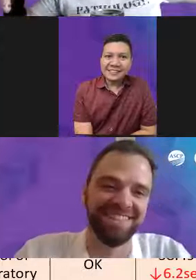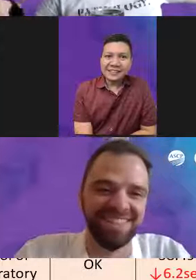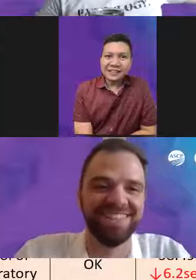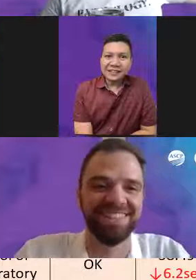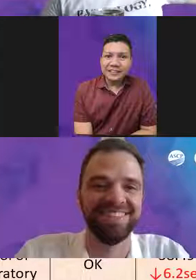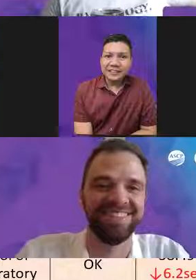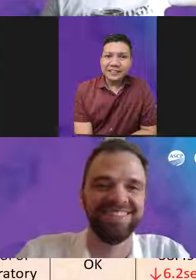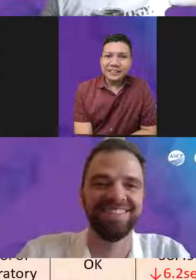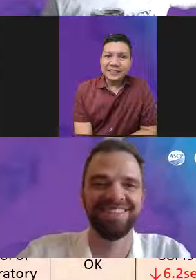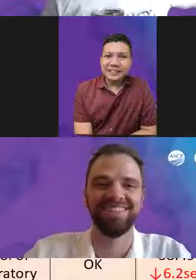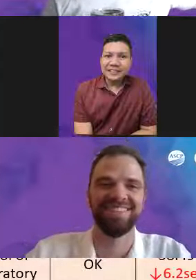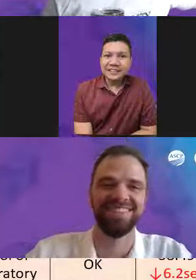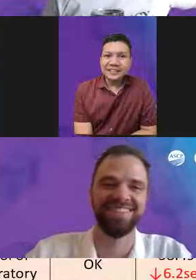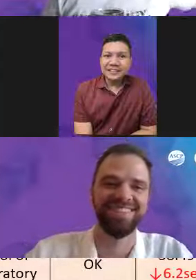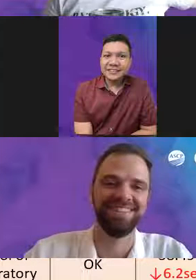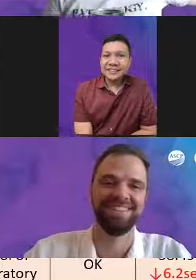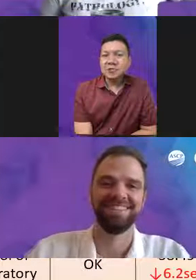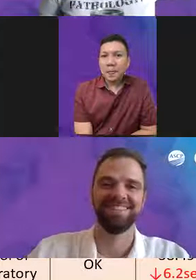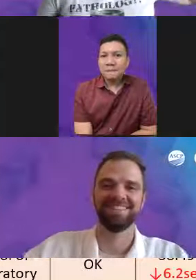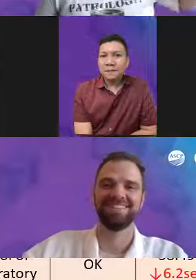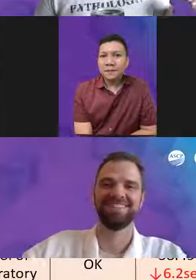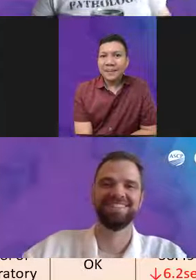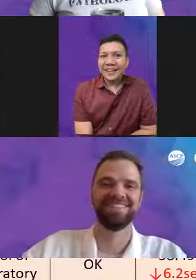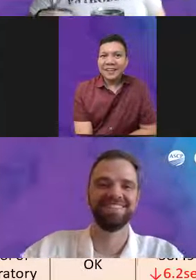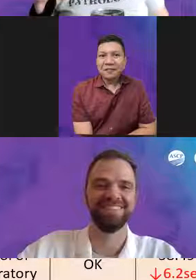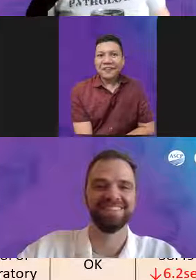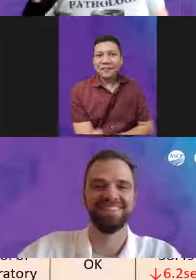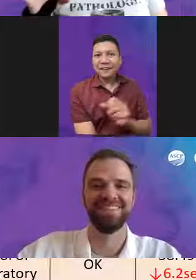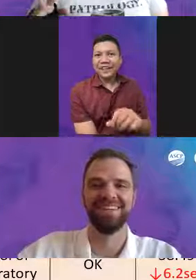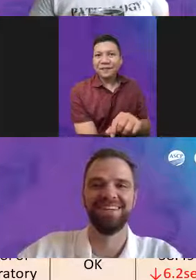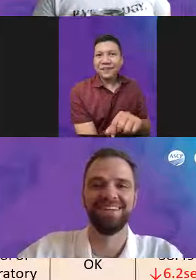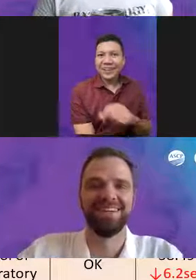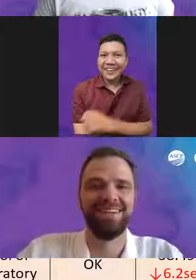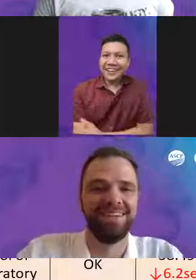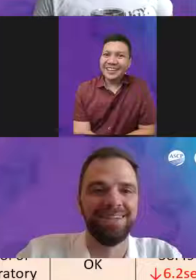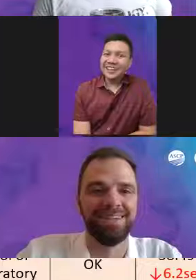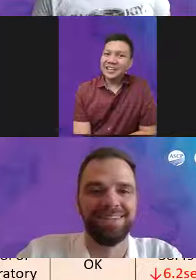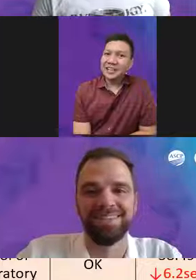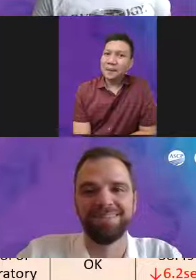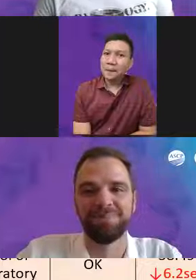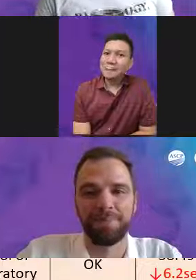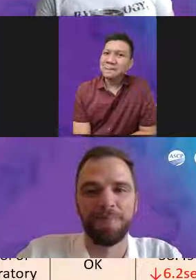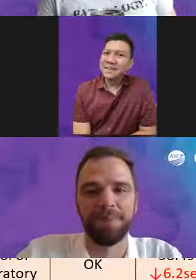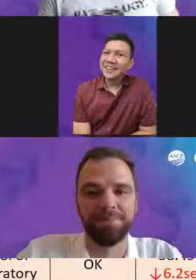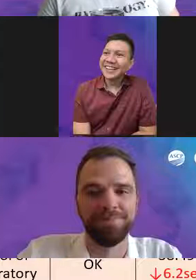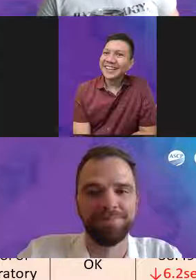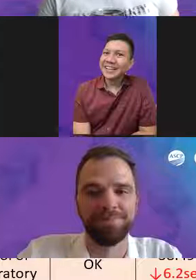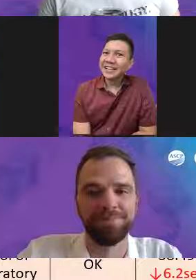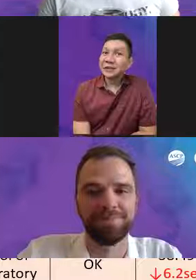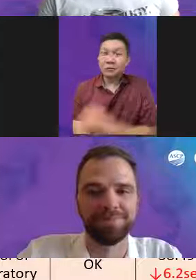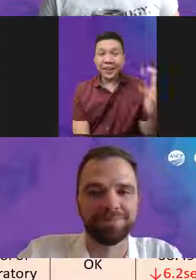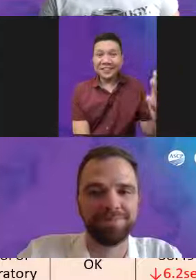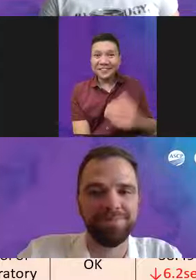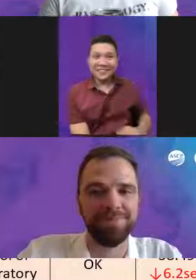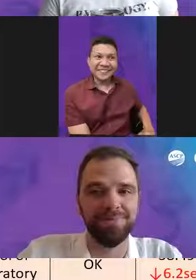right, I want to hear challenge accepted. even if you want to do that in a video and upload it as your